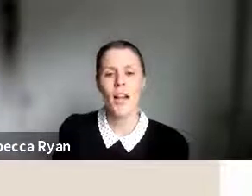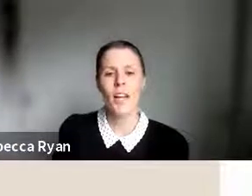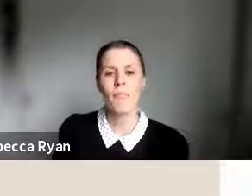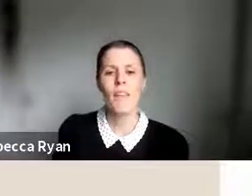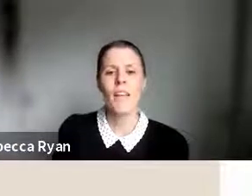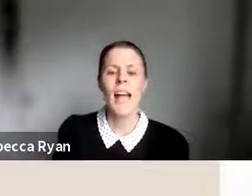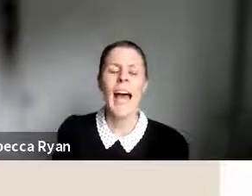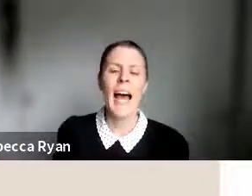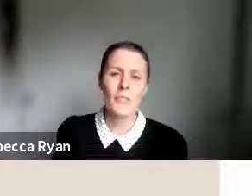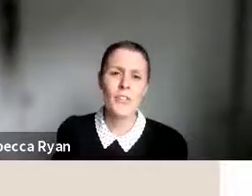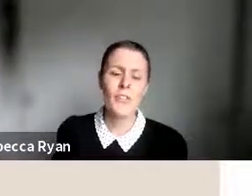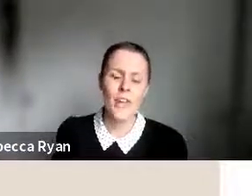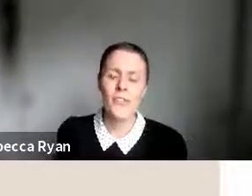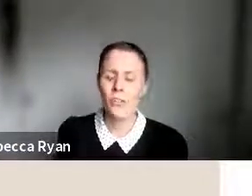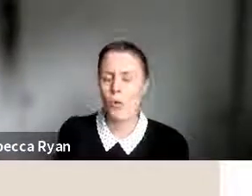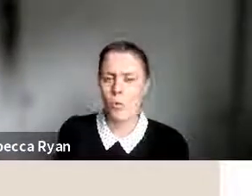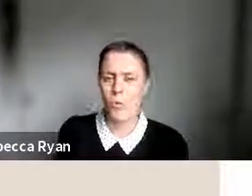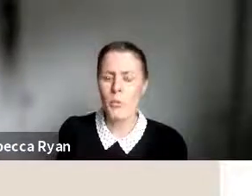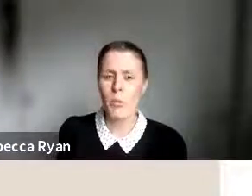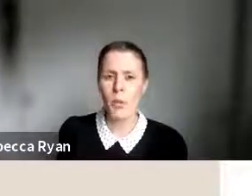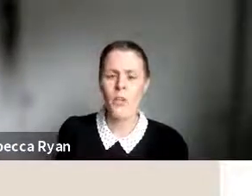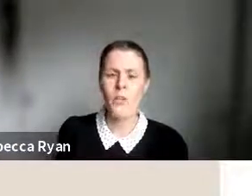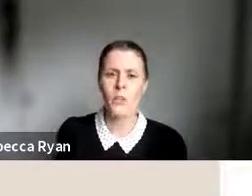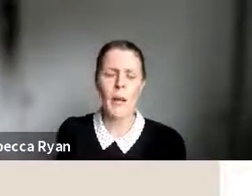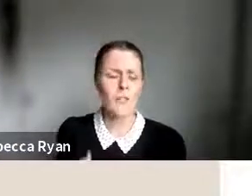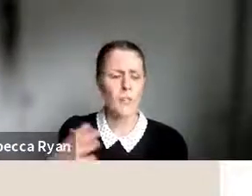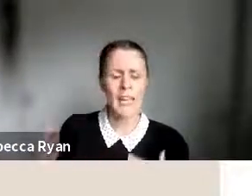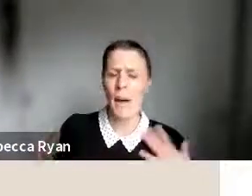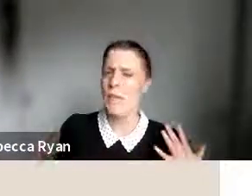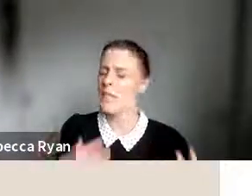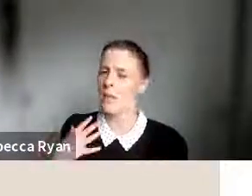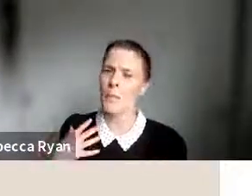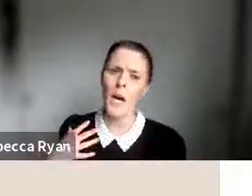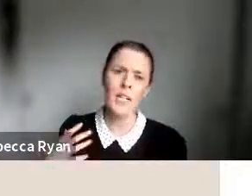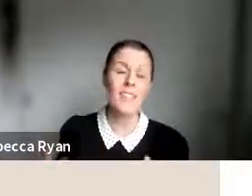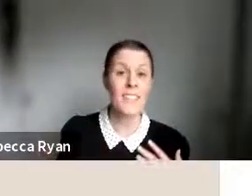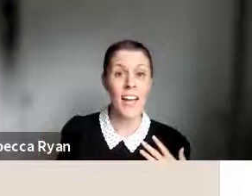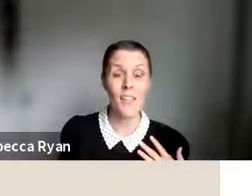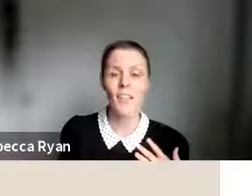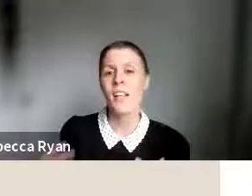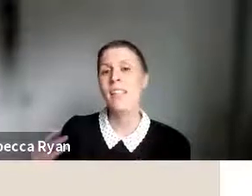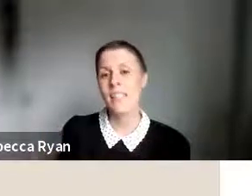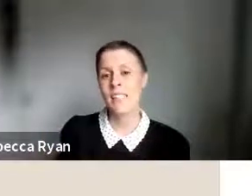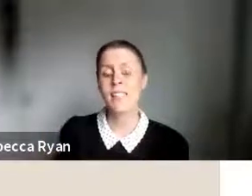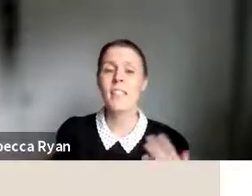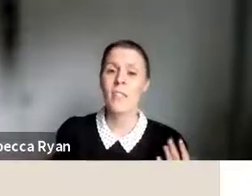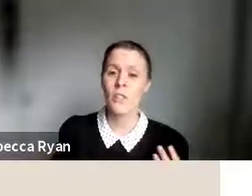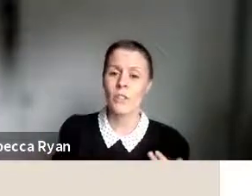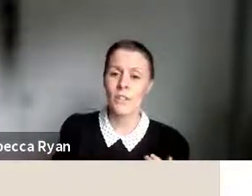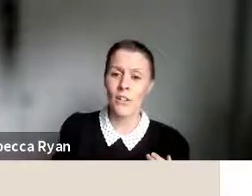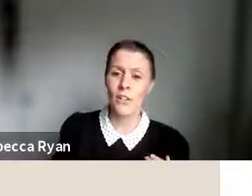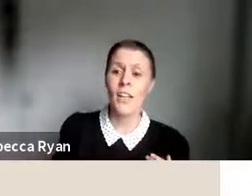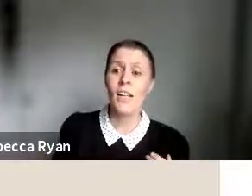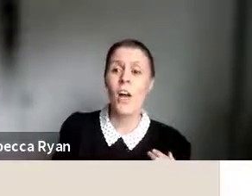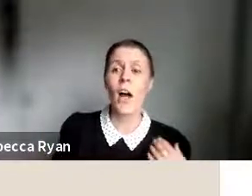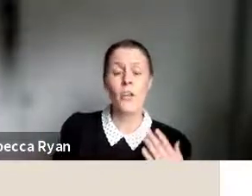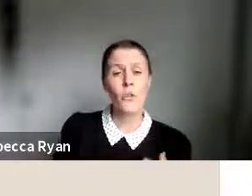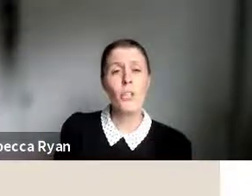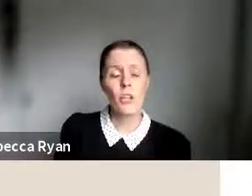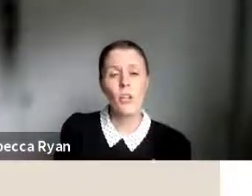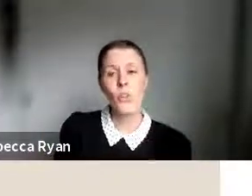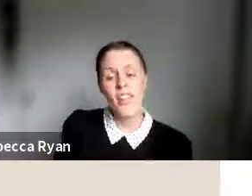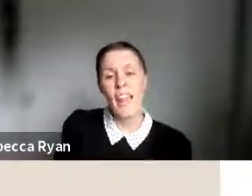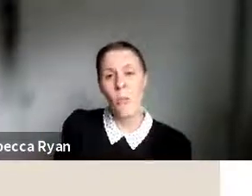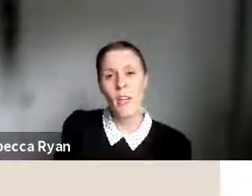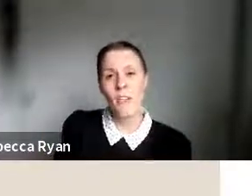down the line. Adverse events are what most people are concerned about, something happening to the body, death, sickness, illness, etc.